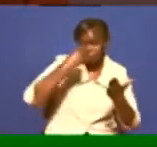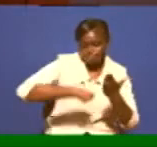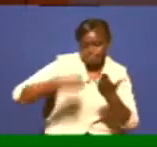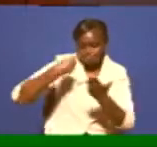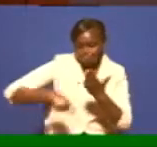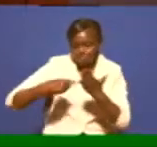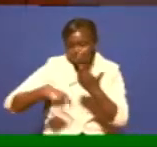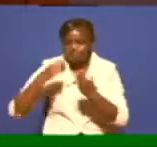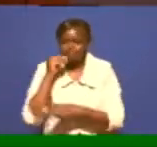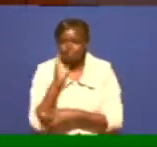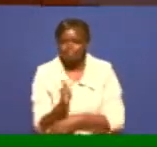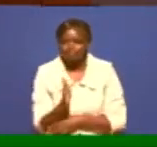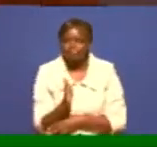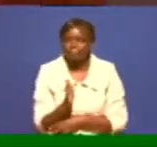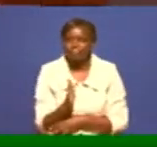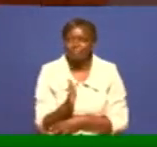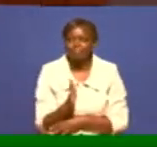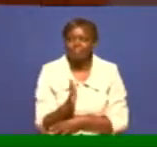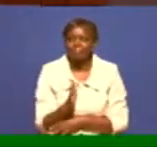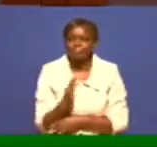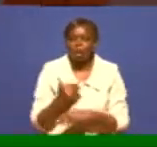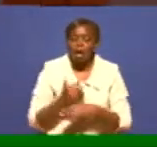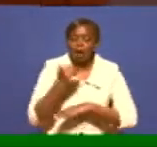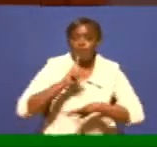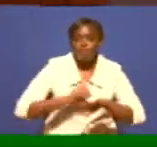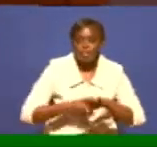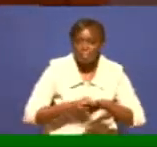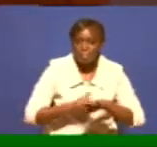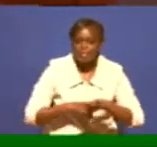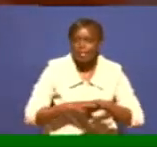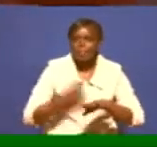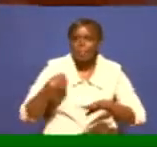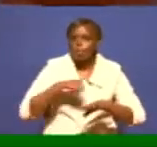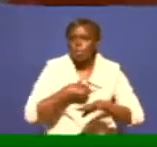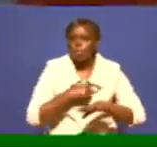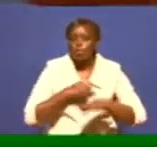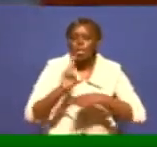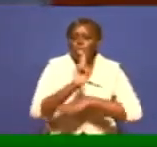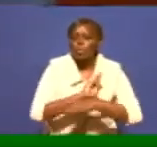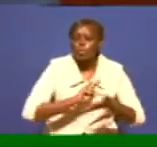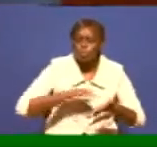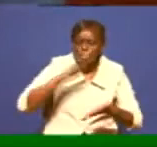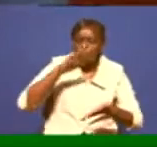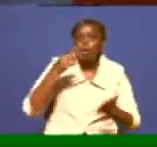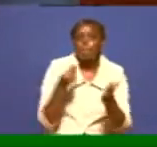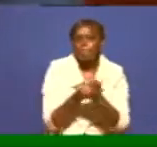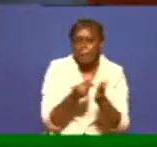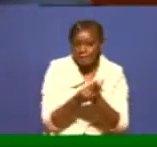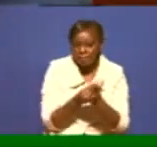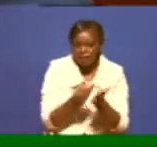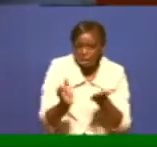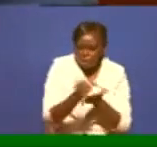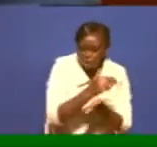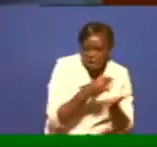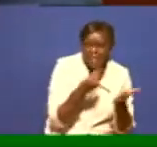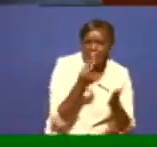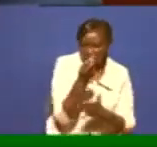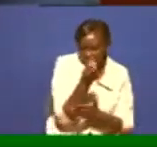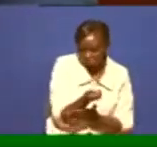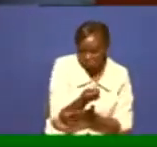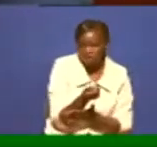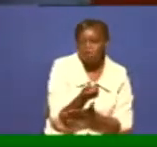Speaker, over time, so long as you spend more than you collect, and if you come to